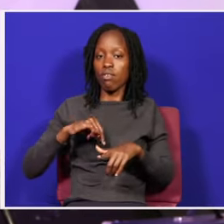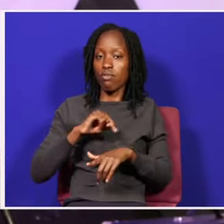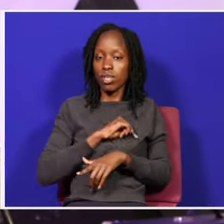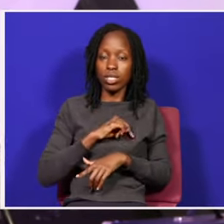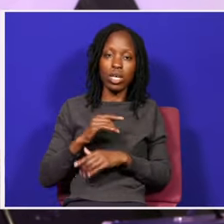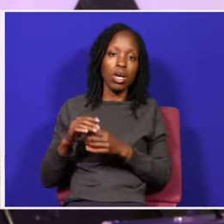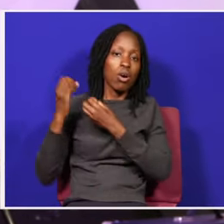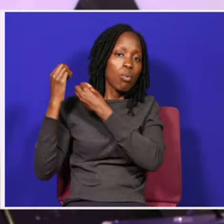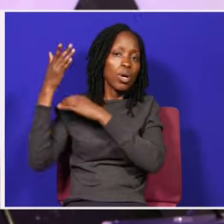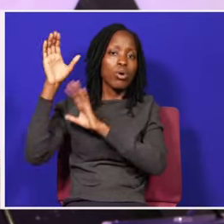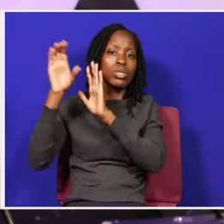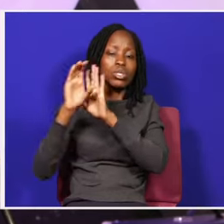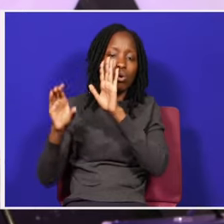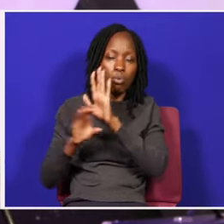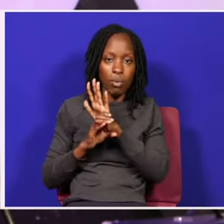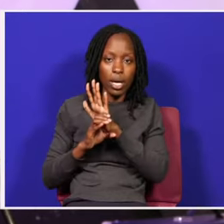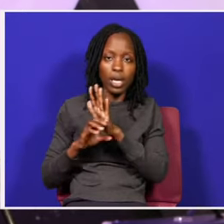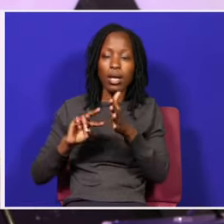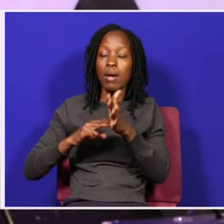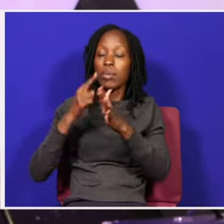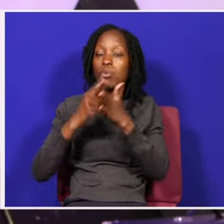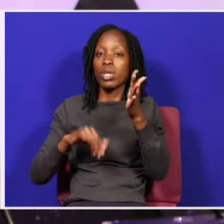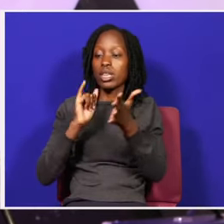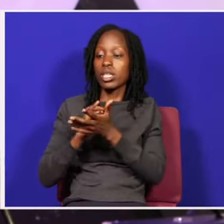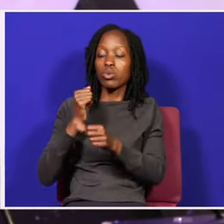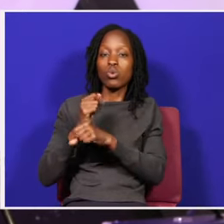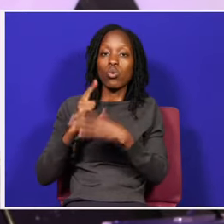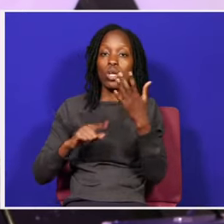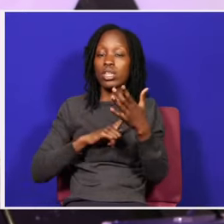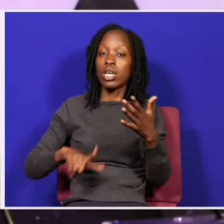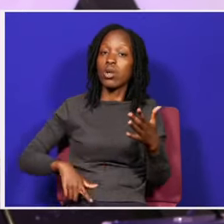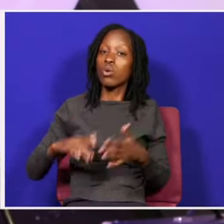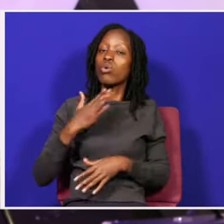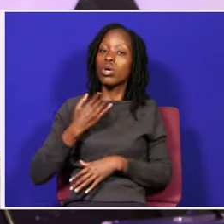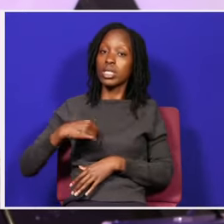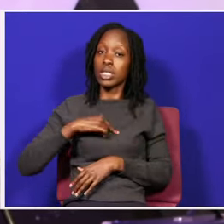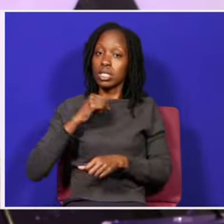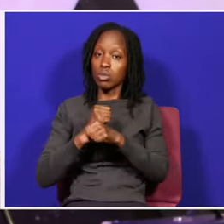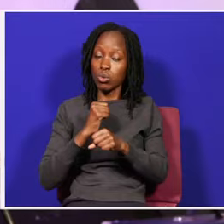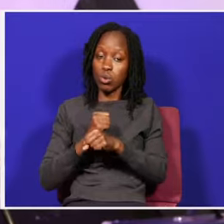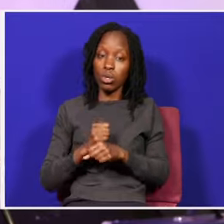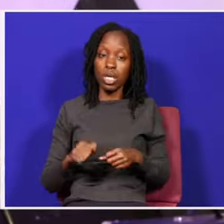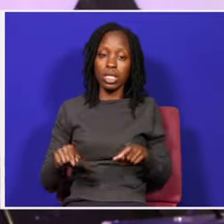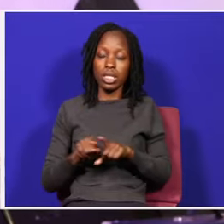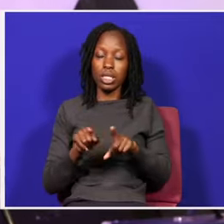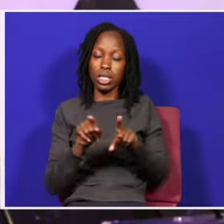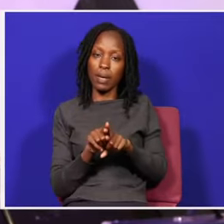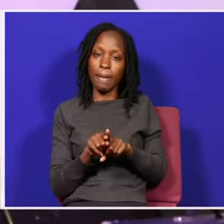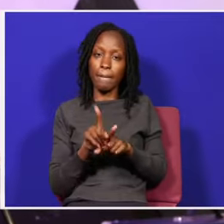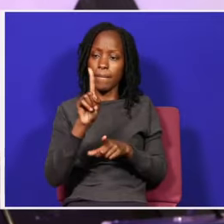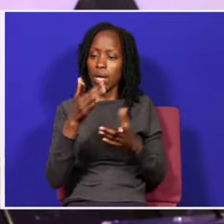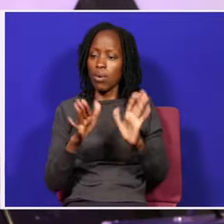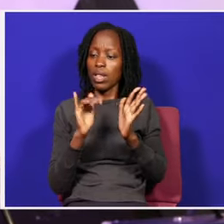Keeping the commands of God means that we're doing what God asks us to do. And a wonderful way in which this word is